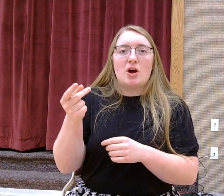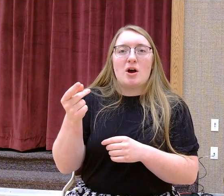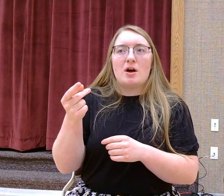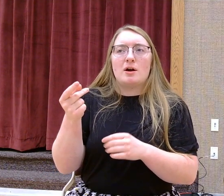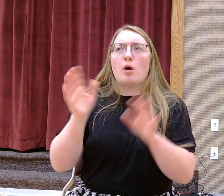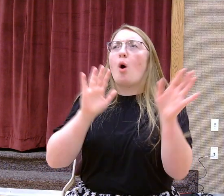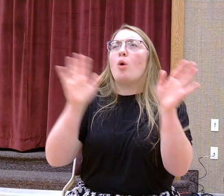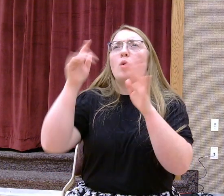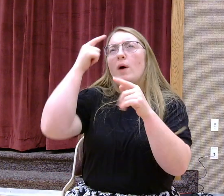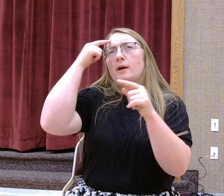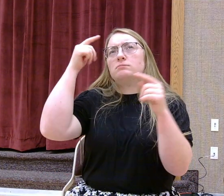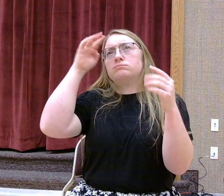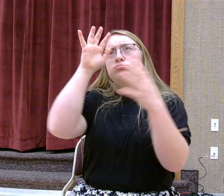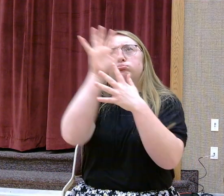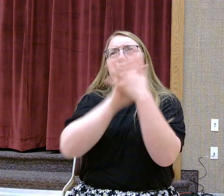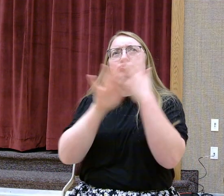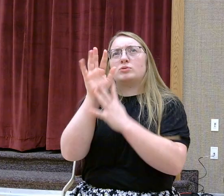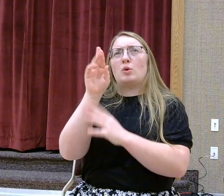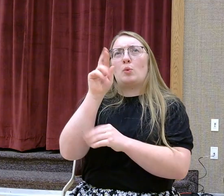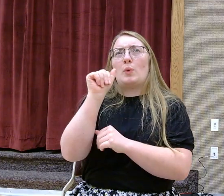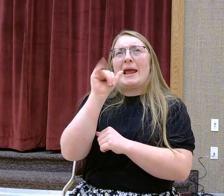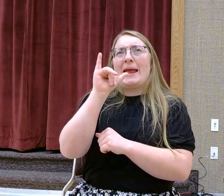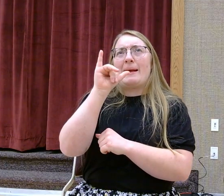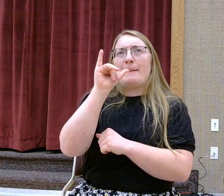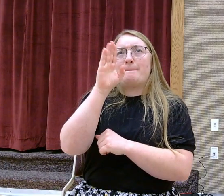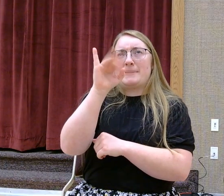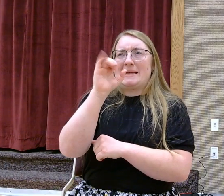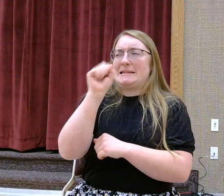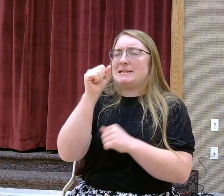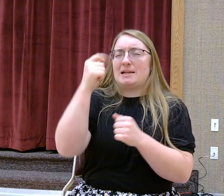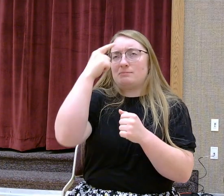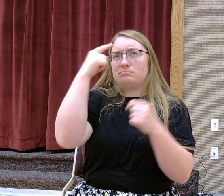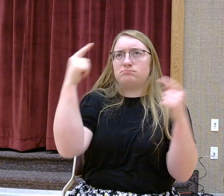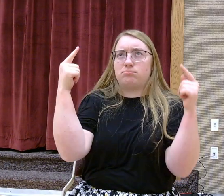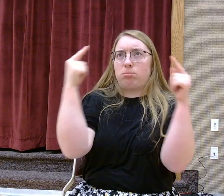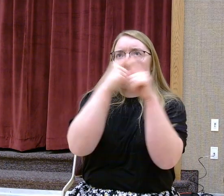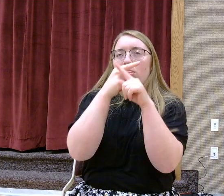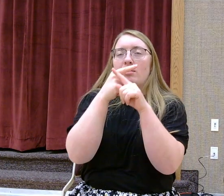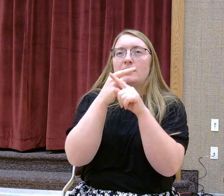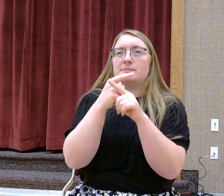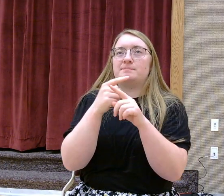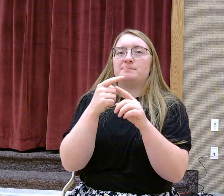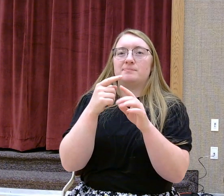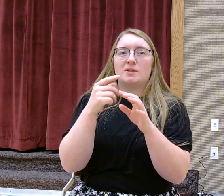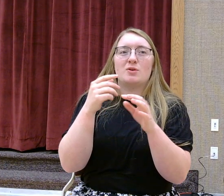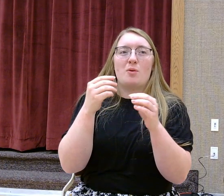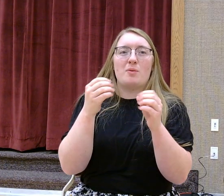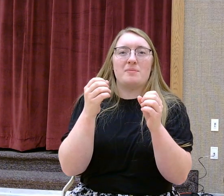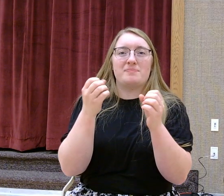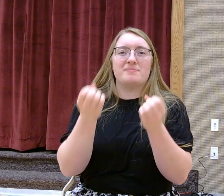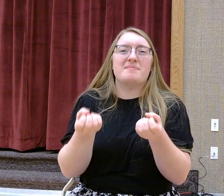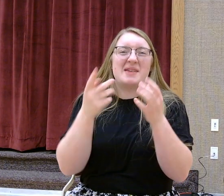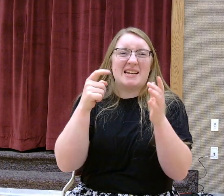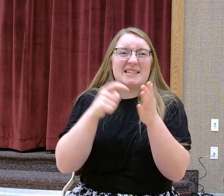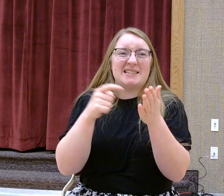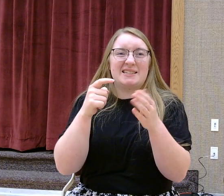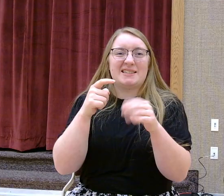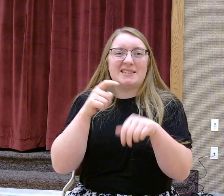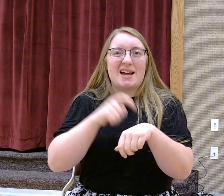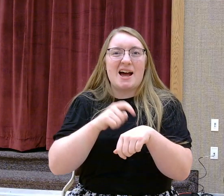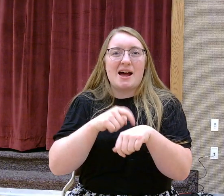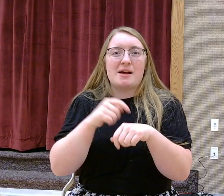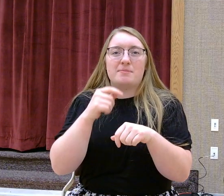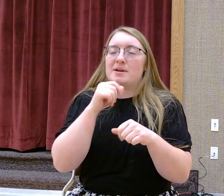I got it mixed up. Rabies. Tetanus is good too. Rabies is one that everybody freaks out. Like dogs, cats usually don't